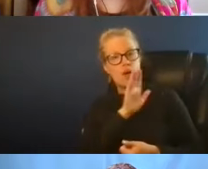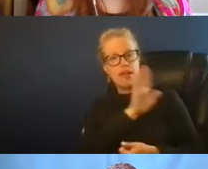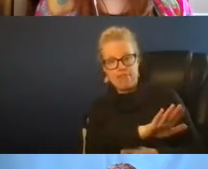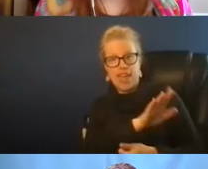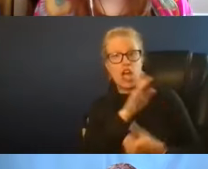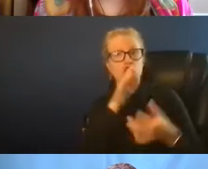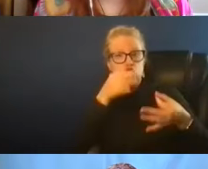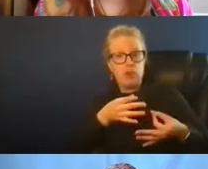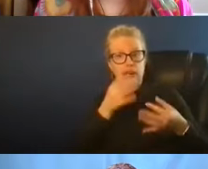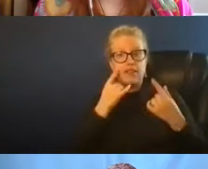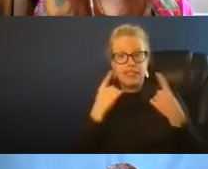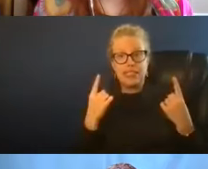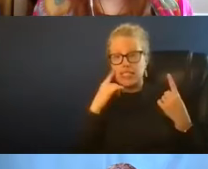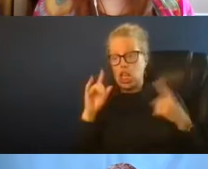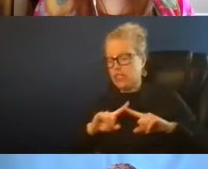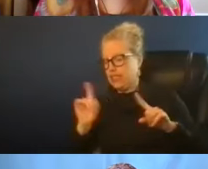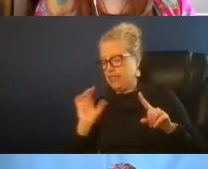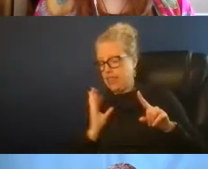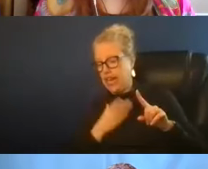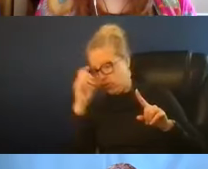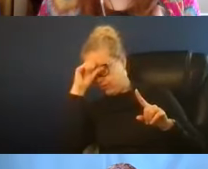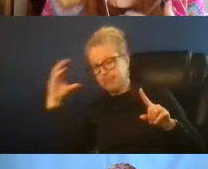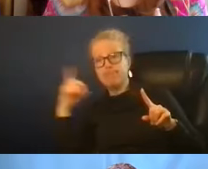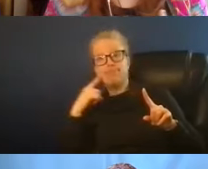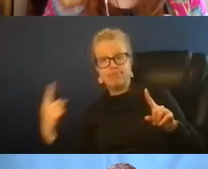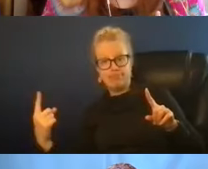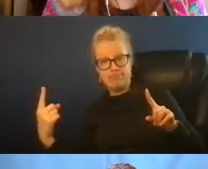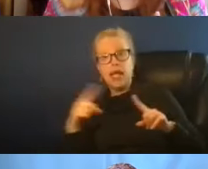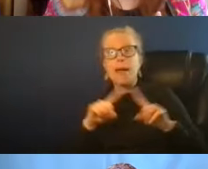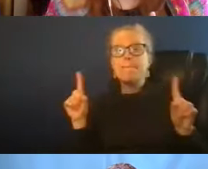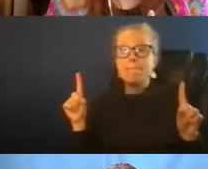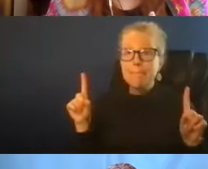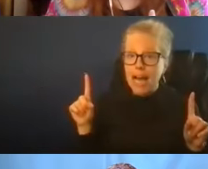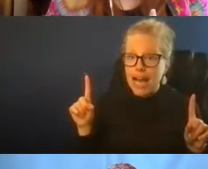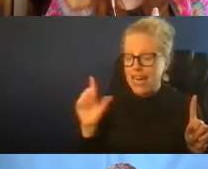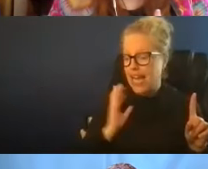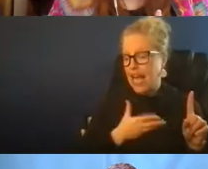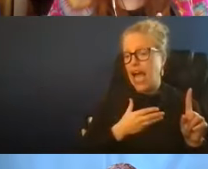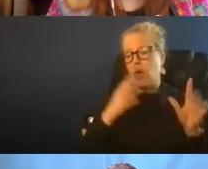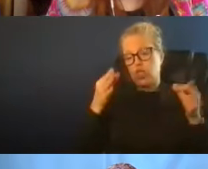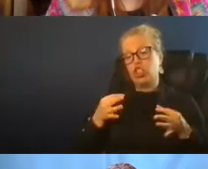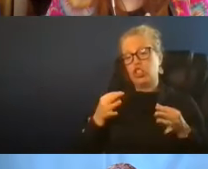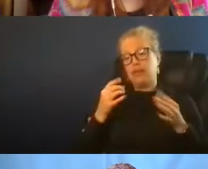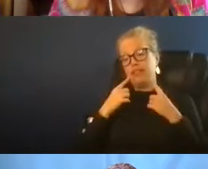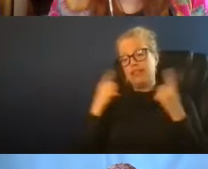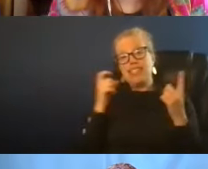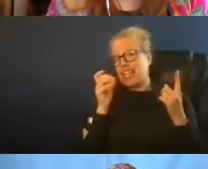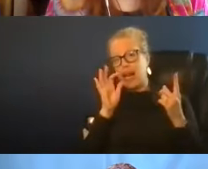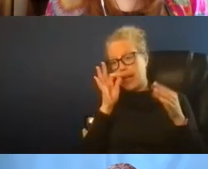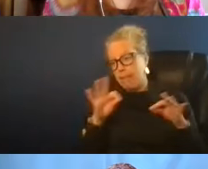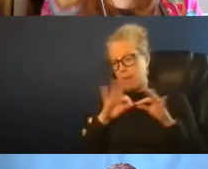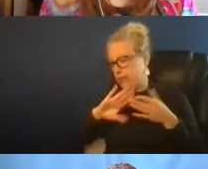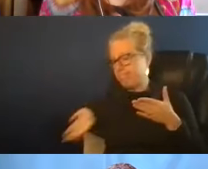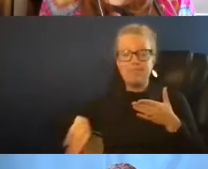knowing that it might look different from our own, but that what our measure of success isn't important. It's not about